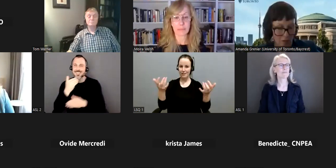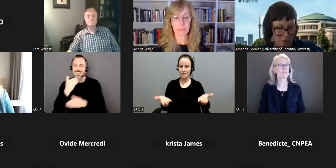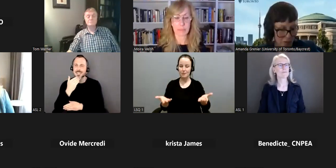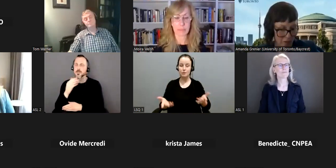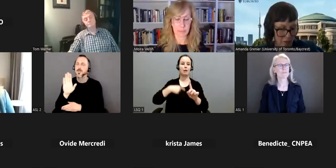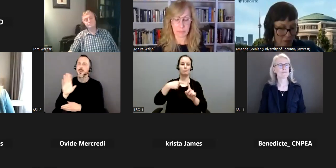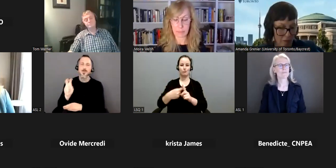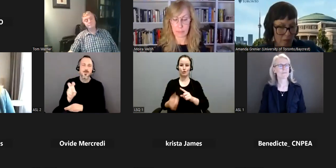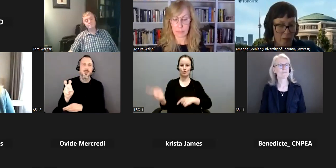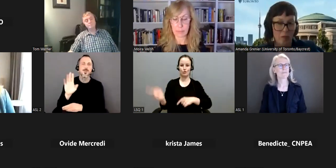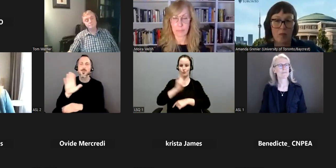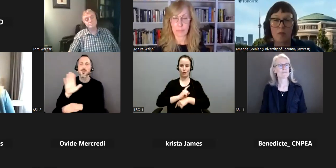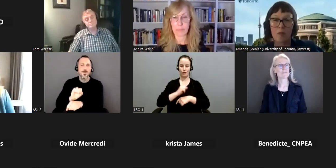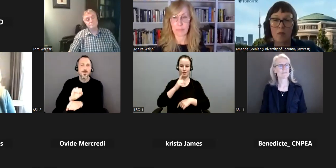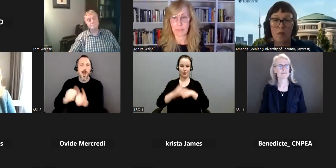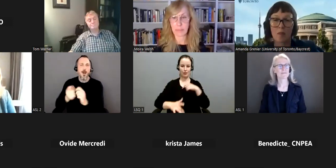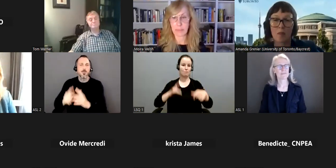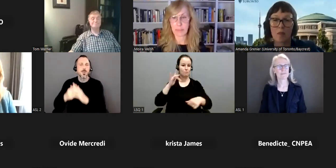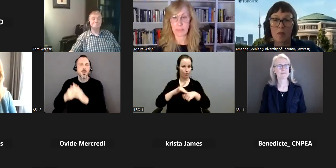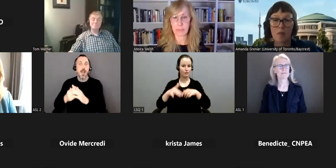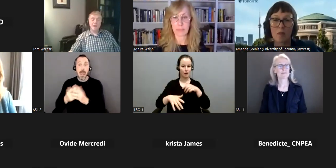see that's really pressing on your plate right now?